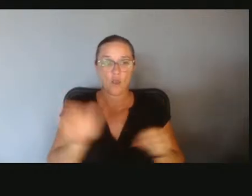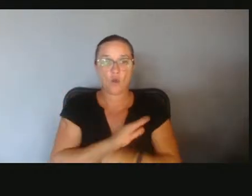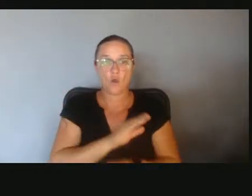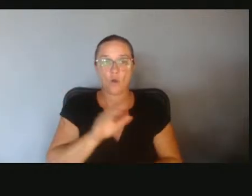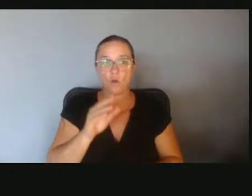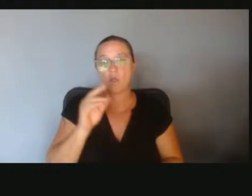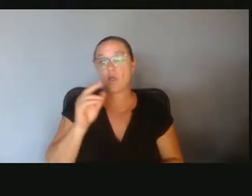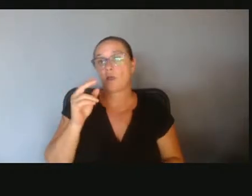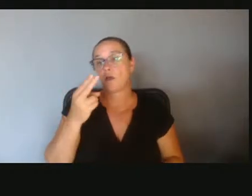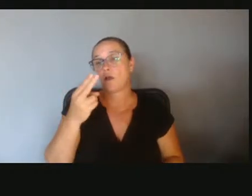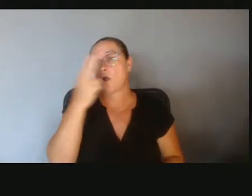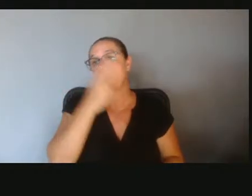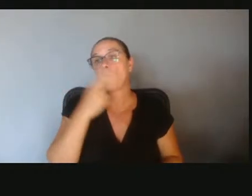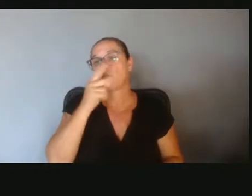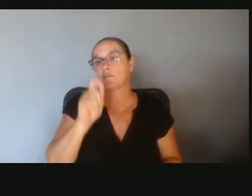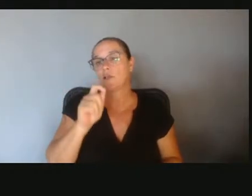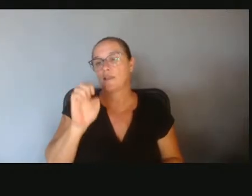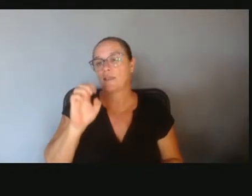hawaii.edu